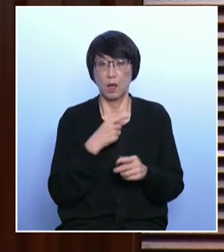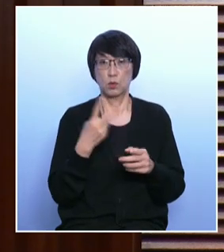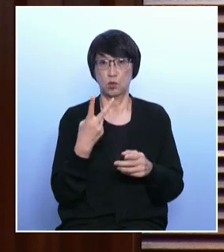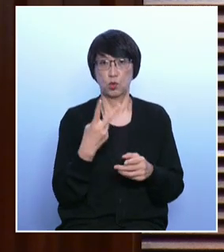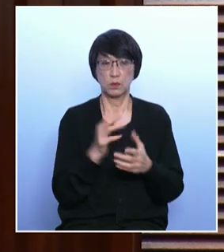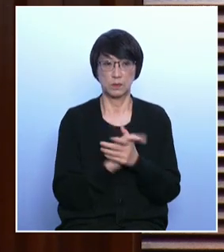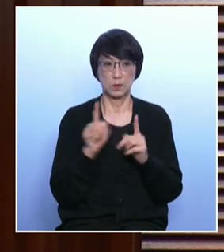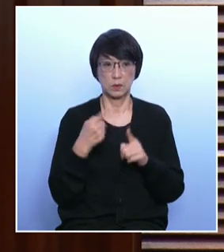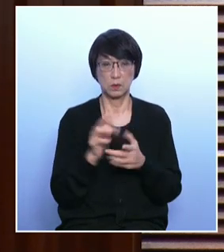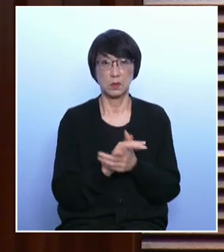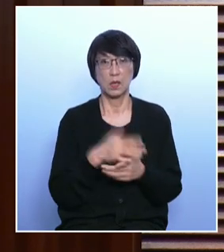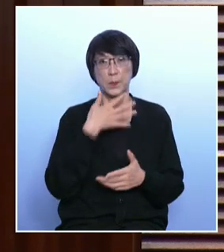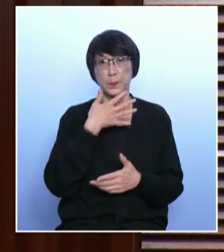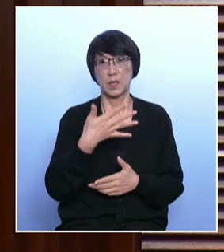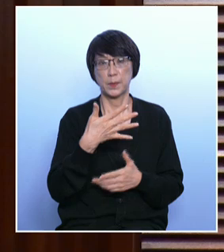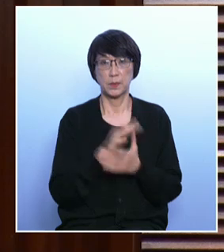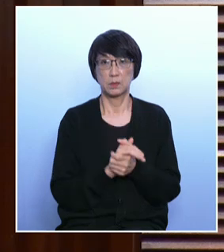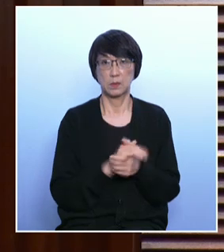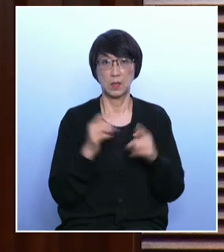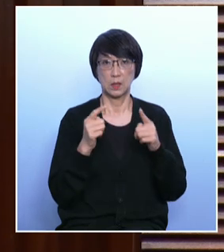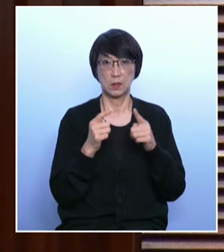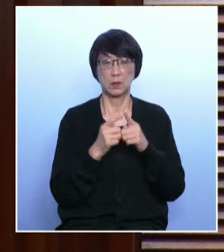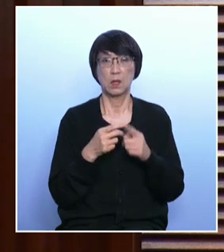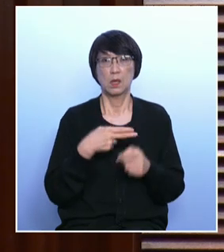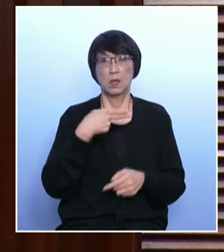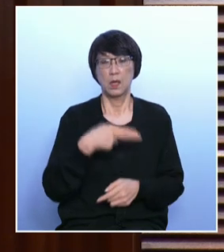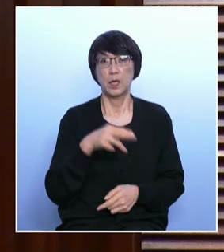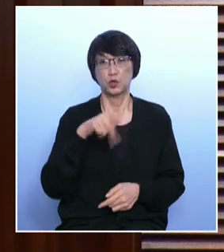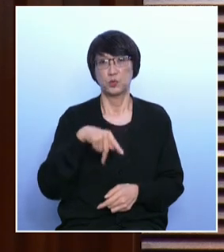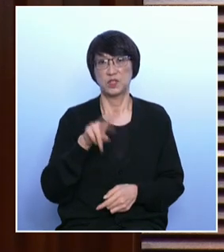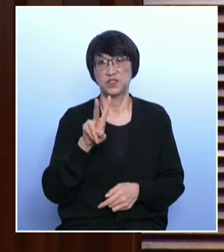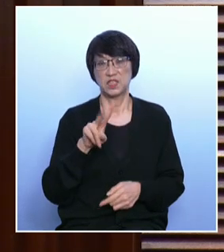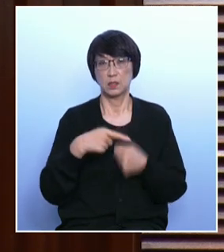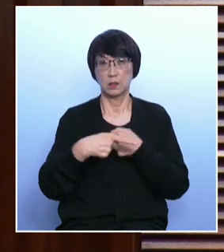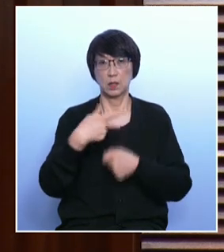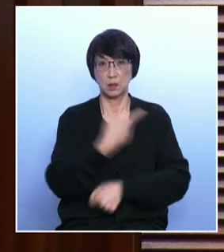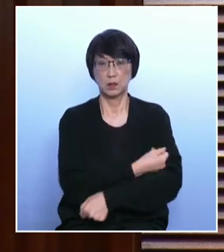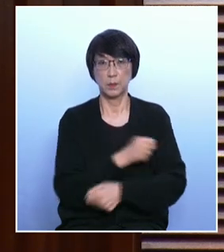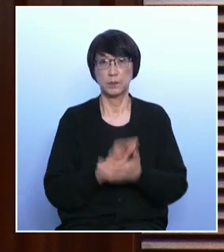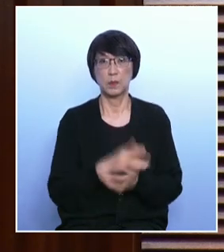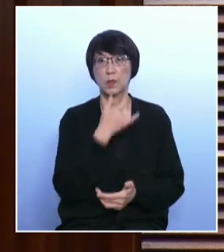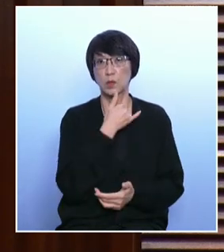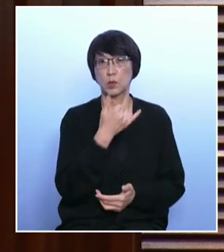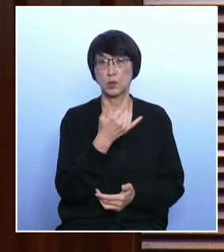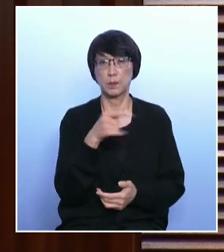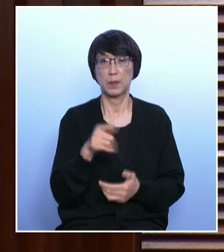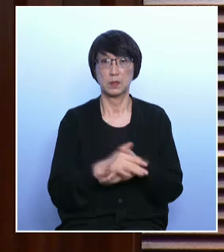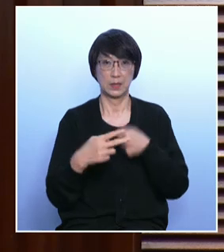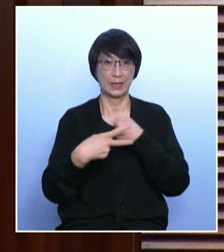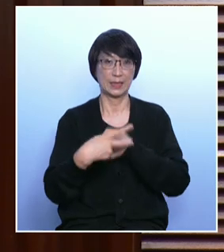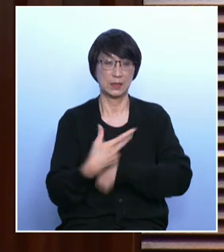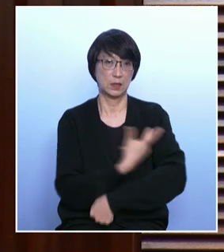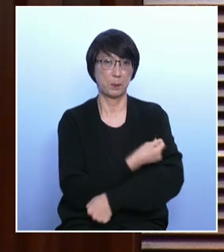time gap, there are still groups of students who need to receive vaccination. Now, for primary 5 students, students